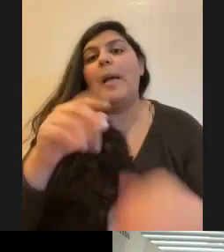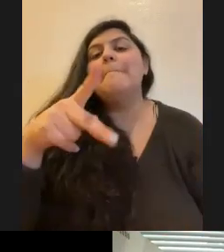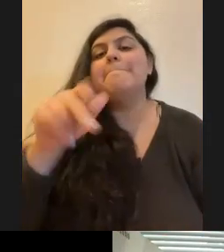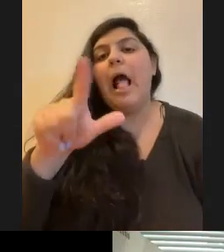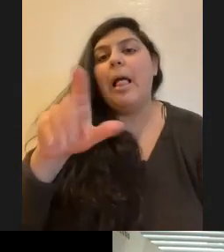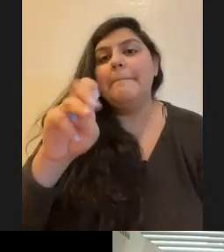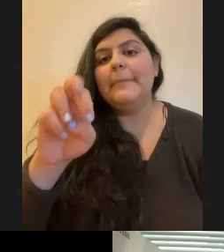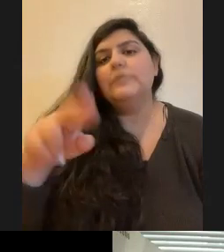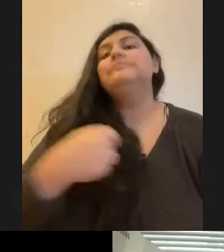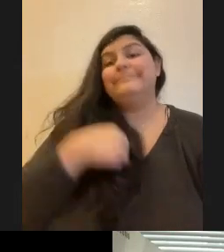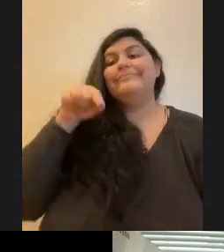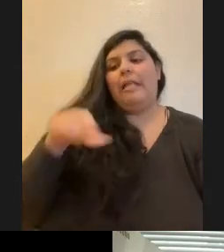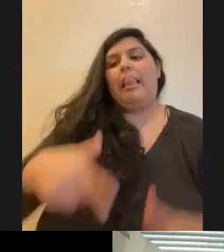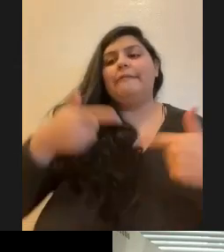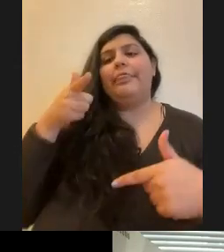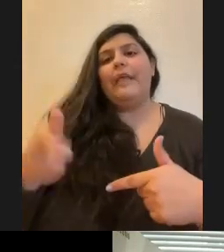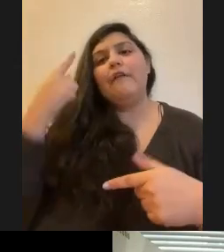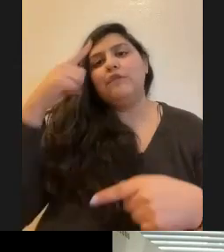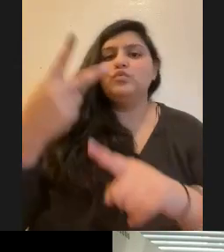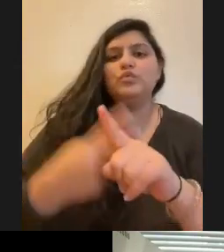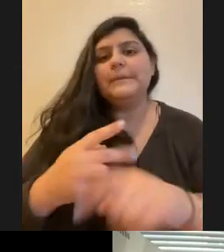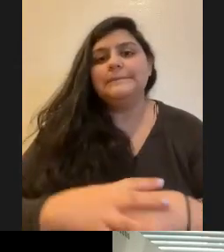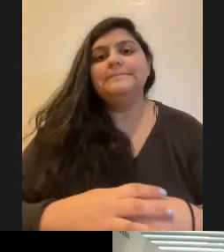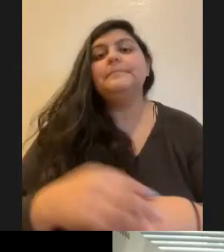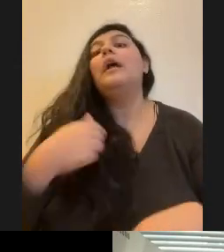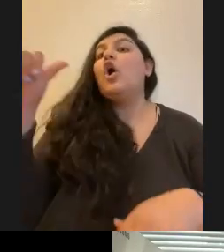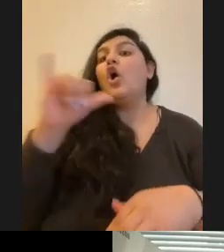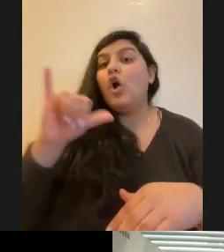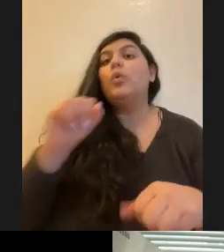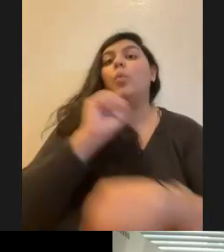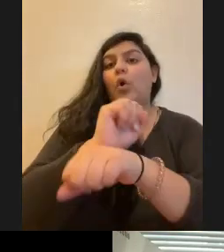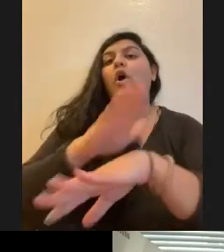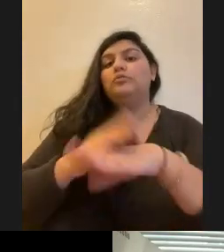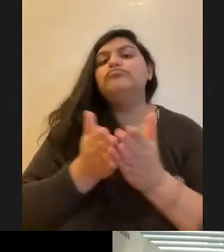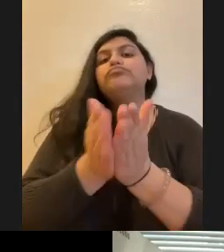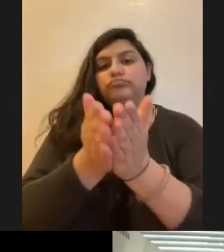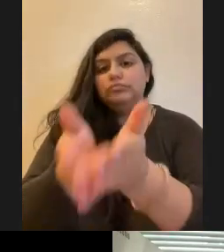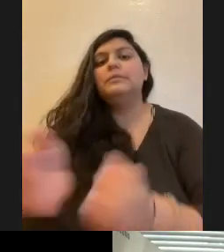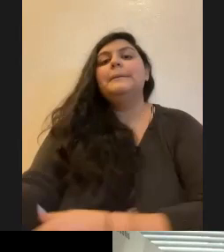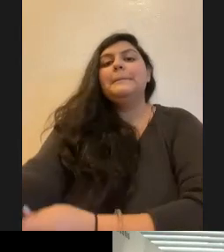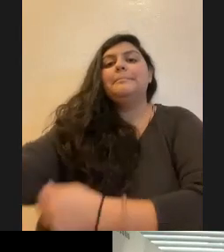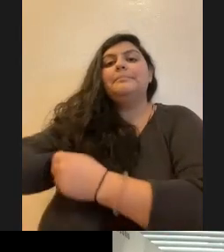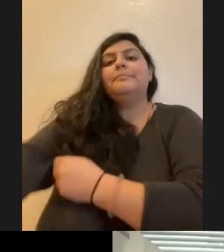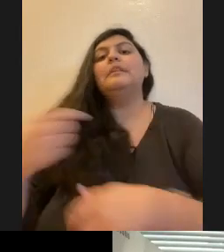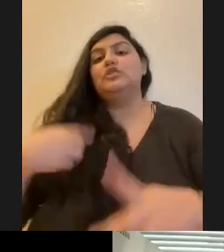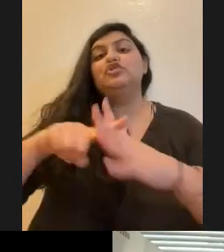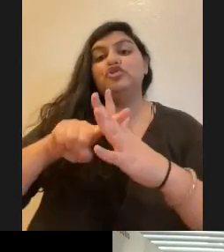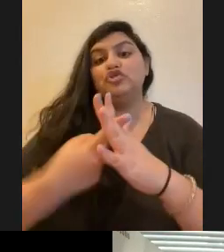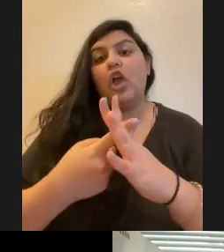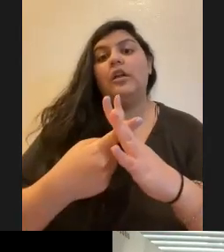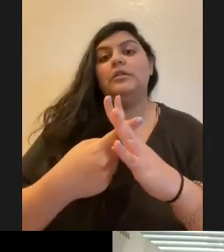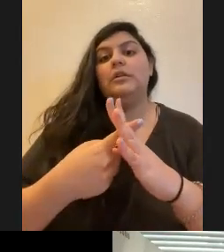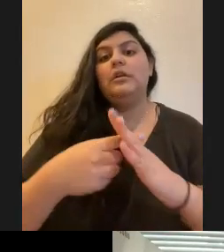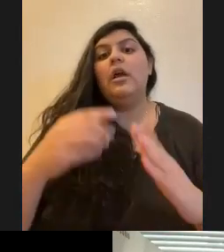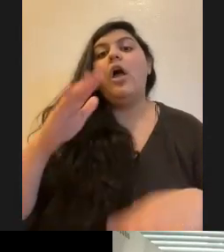I was living for a couple of months. But I also did ship-based work. So yeah, I started my journey on